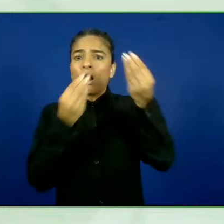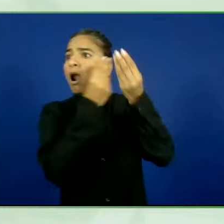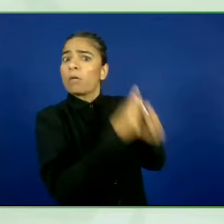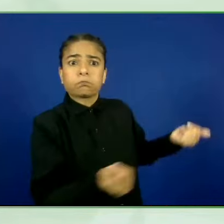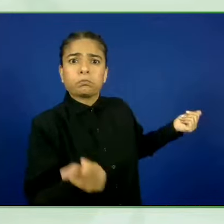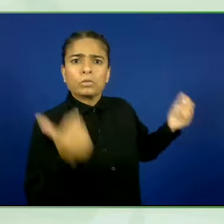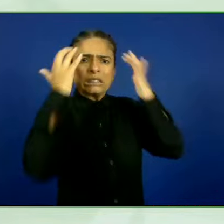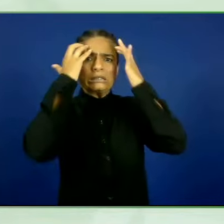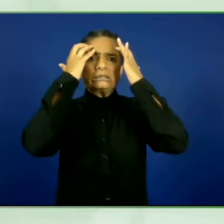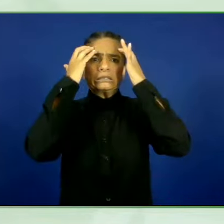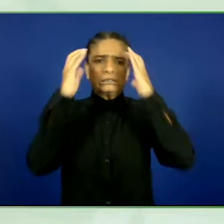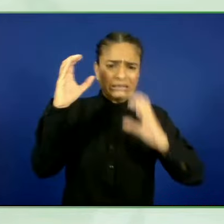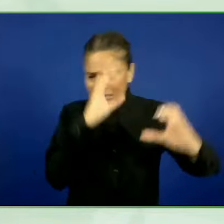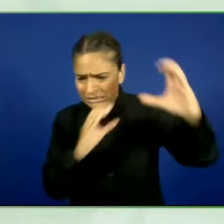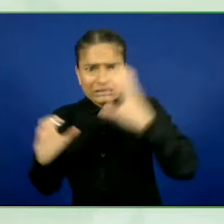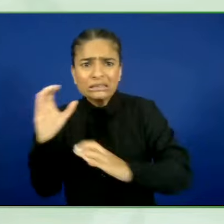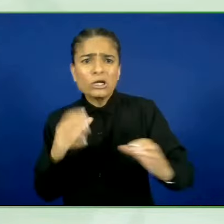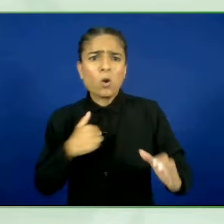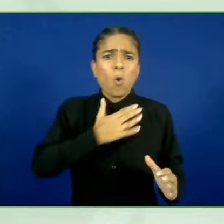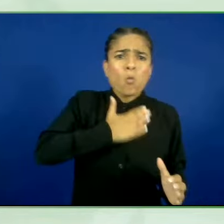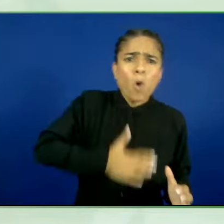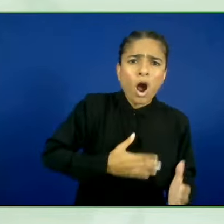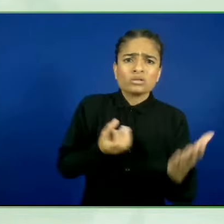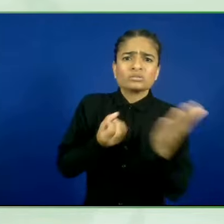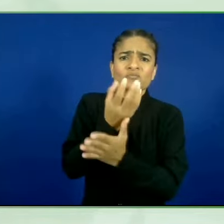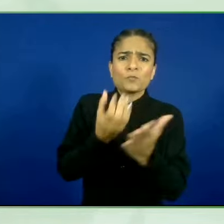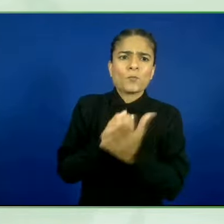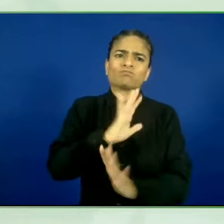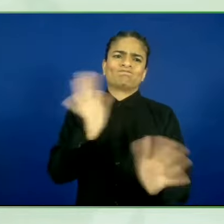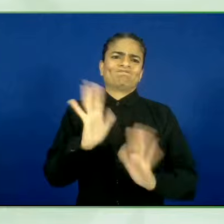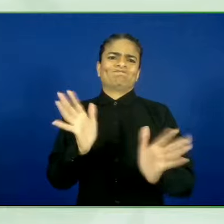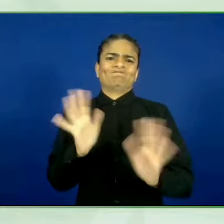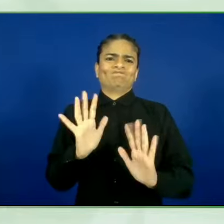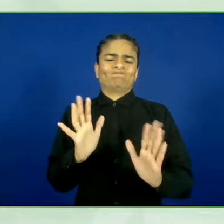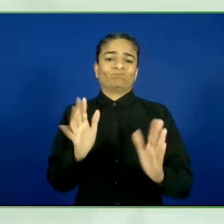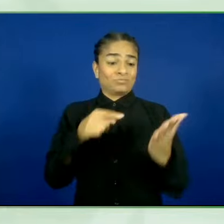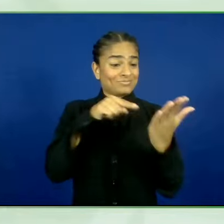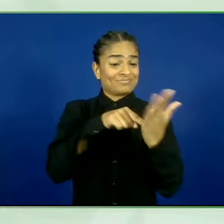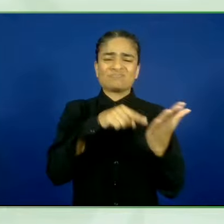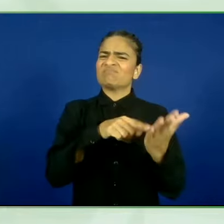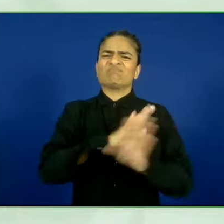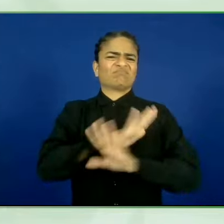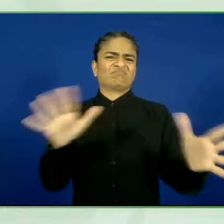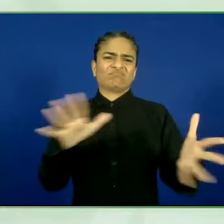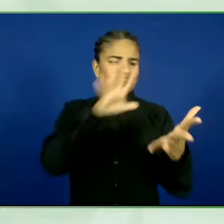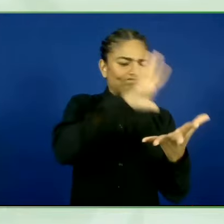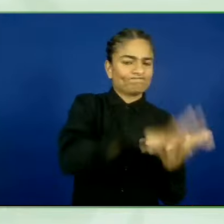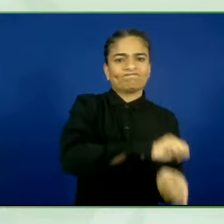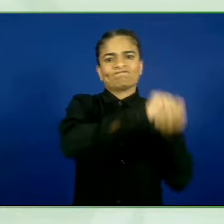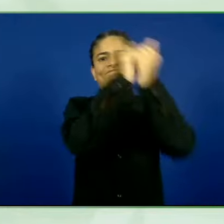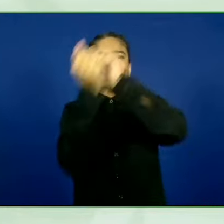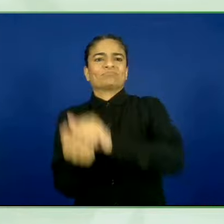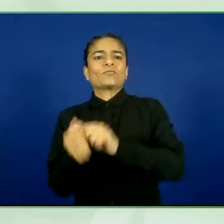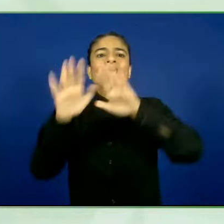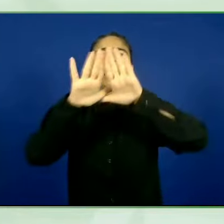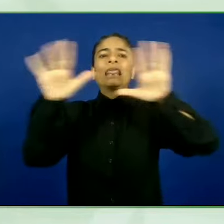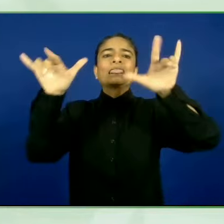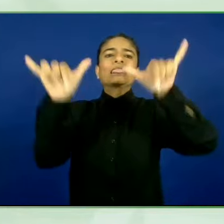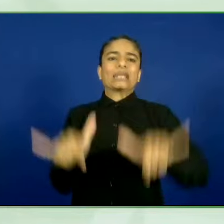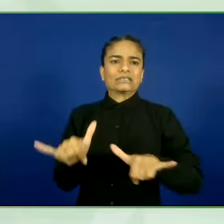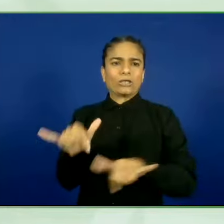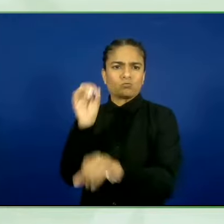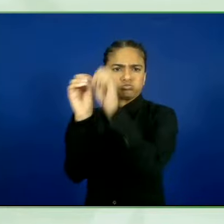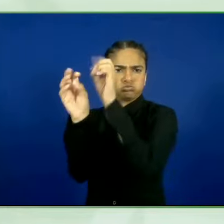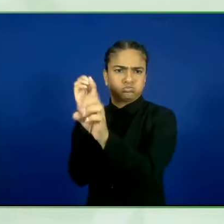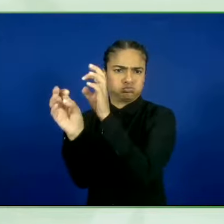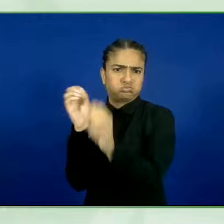challenges. But now, since it is system-based, this information can be accessed remotely. Even right where you are right now, you can be able to access this